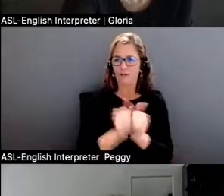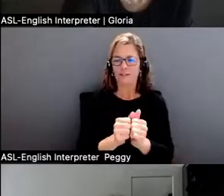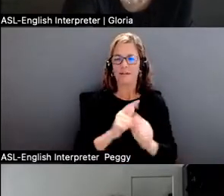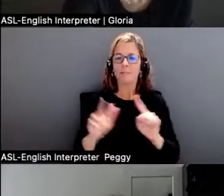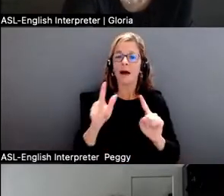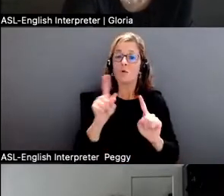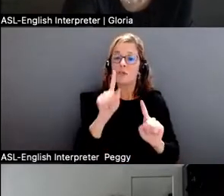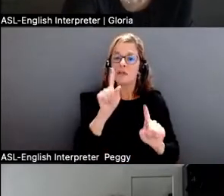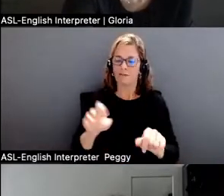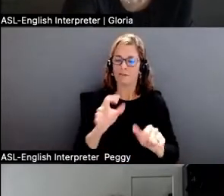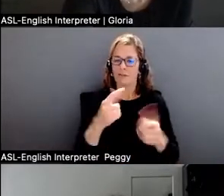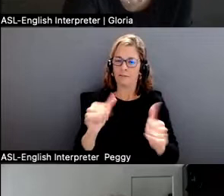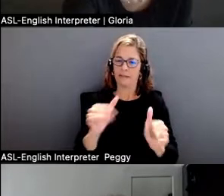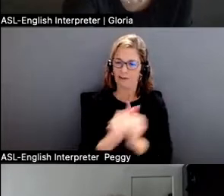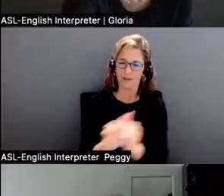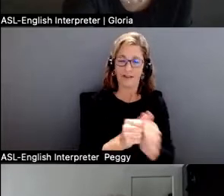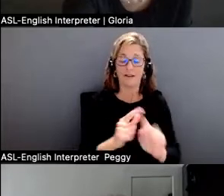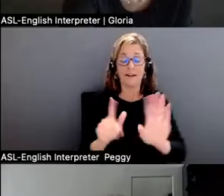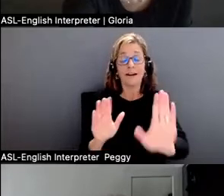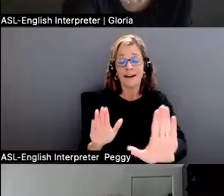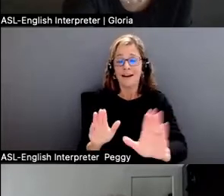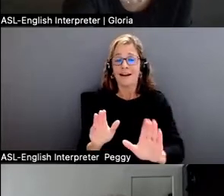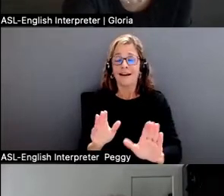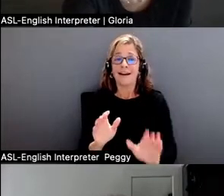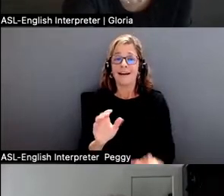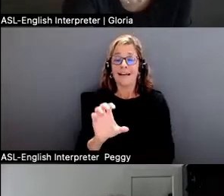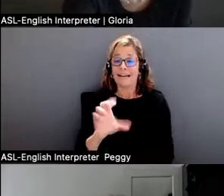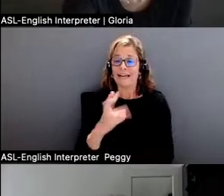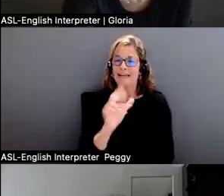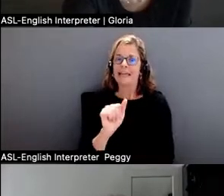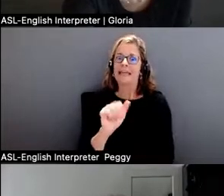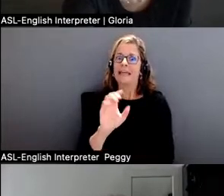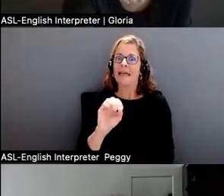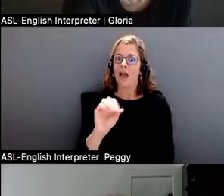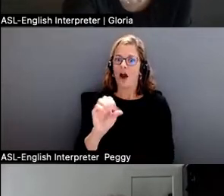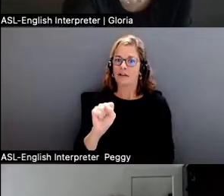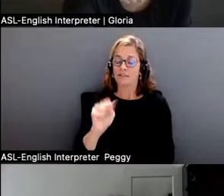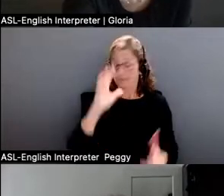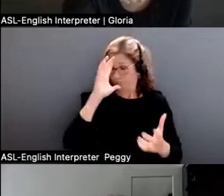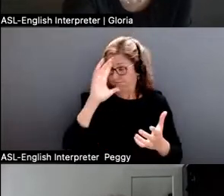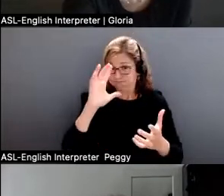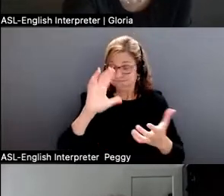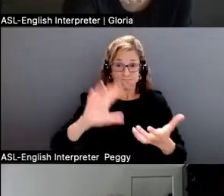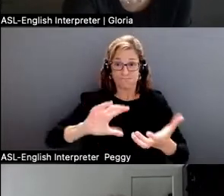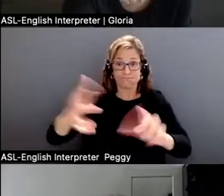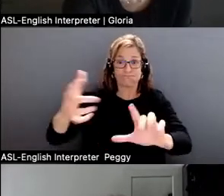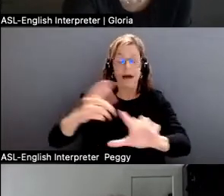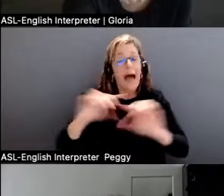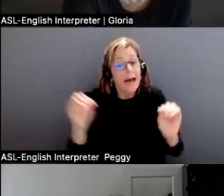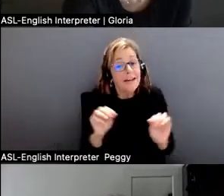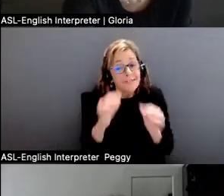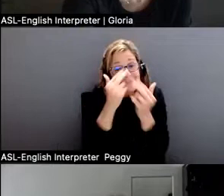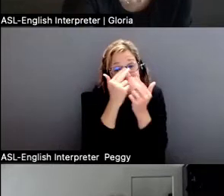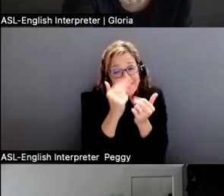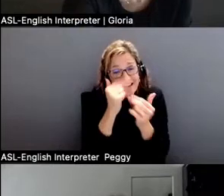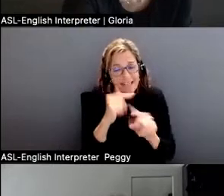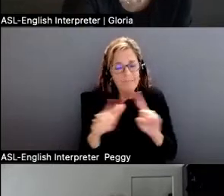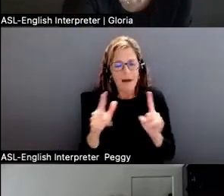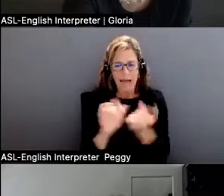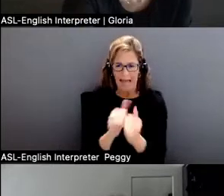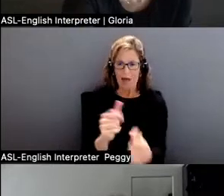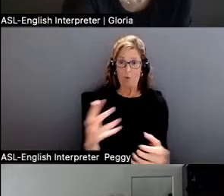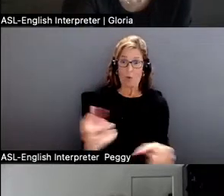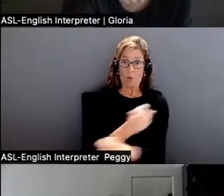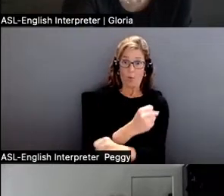Really, it's chaotic. It's often very funny. And the only way to win is to figure out how to work